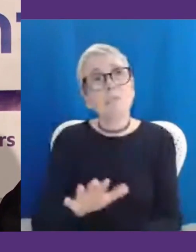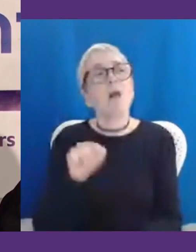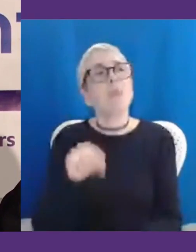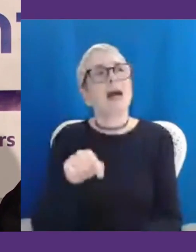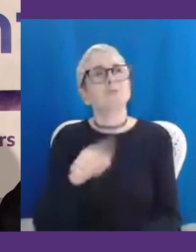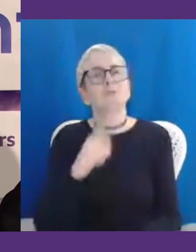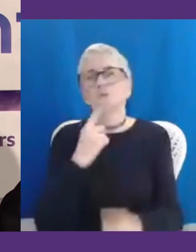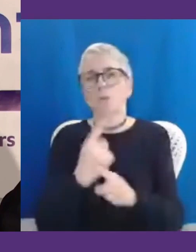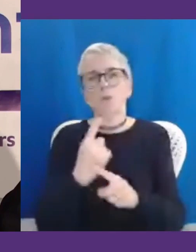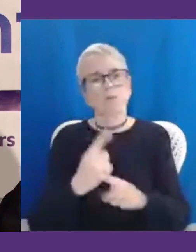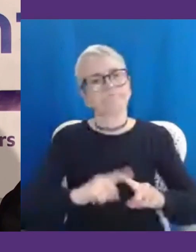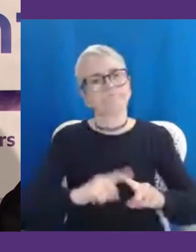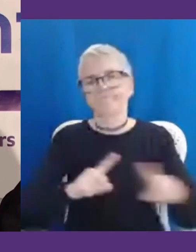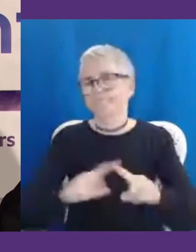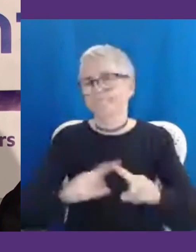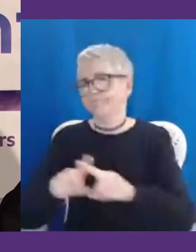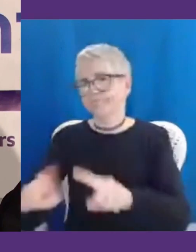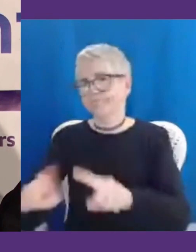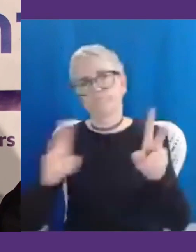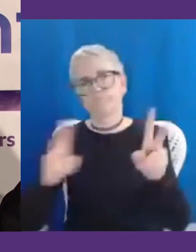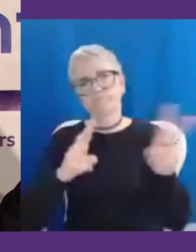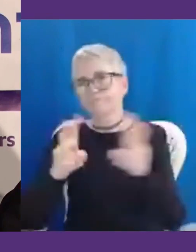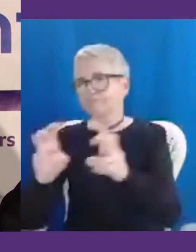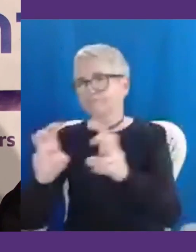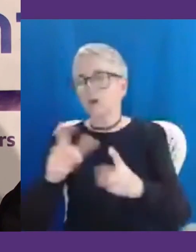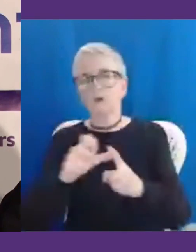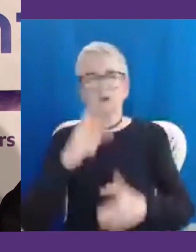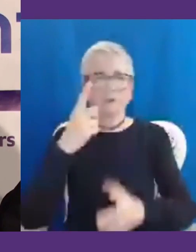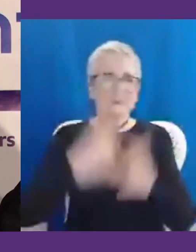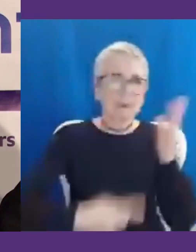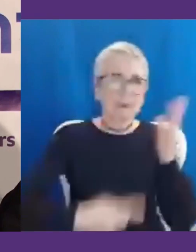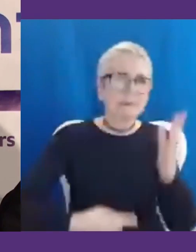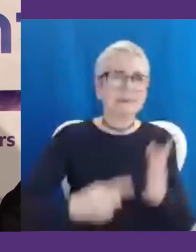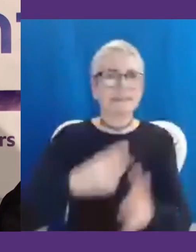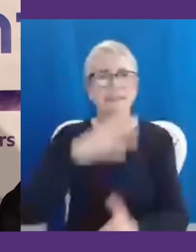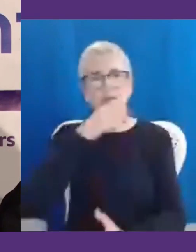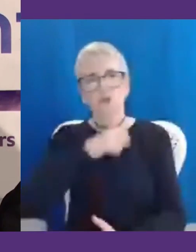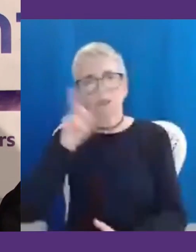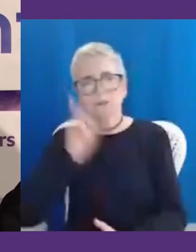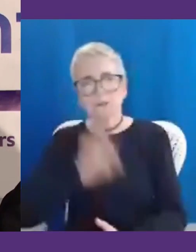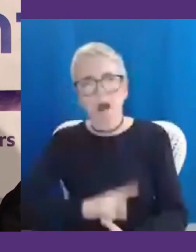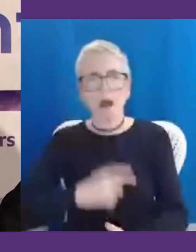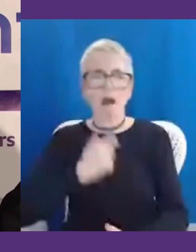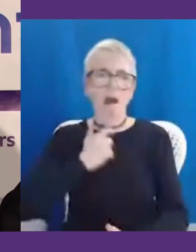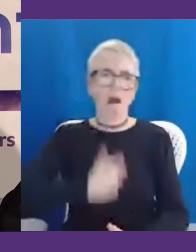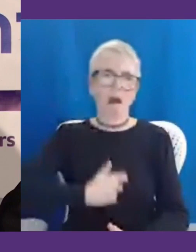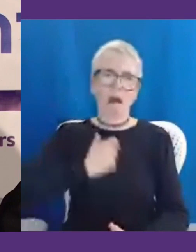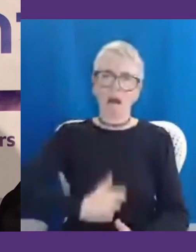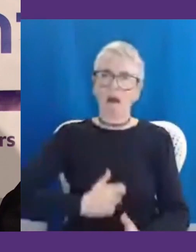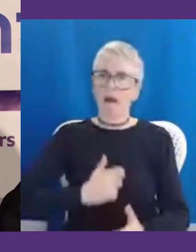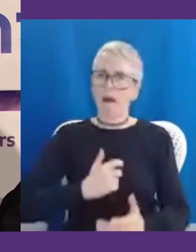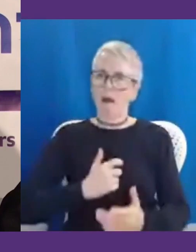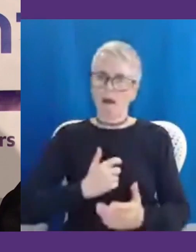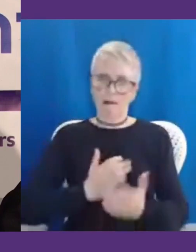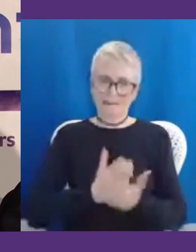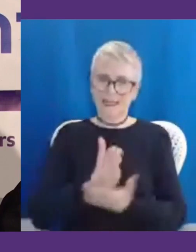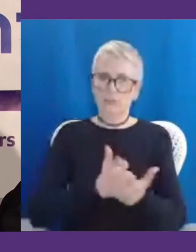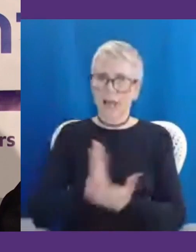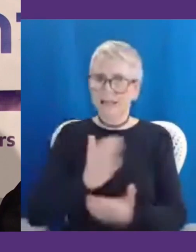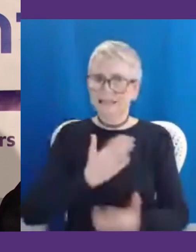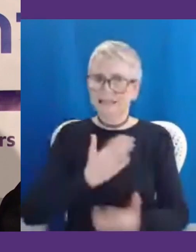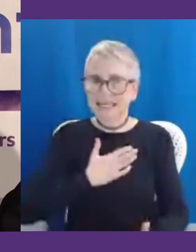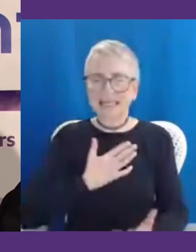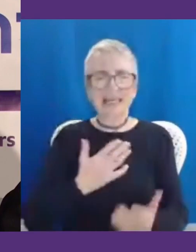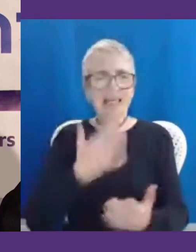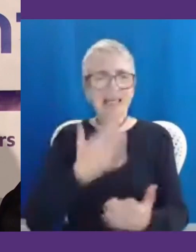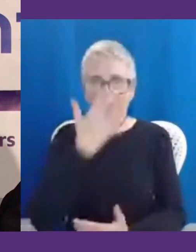disability, also gender, sexuality, age, and it was a fascinating